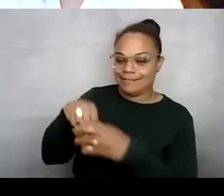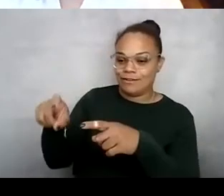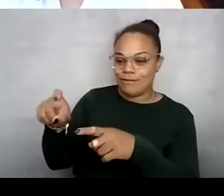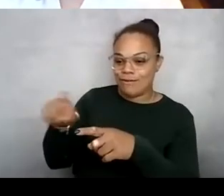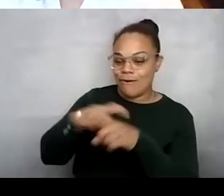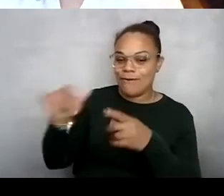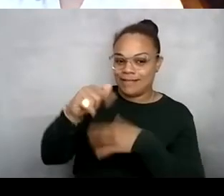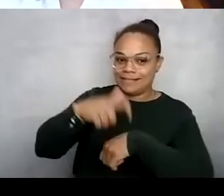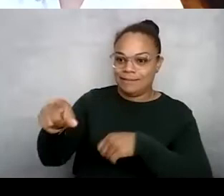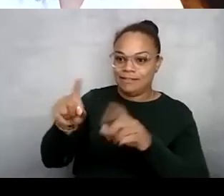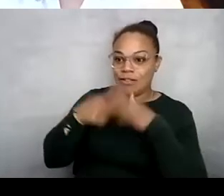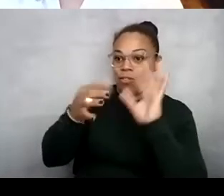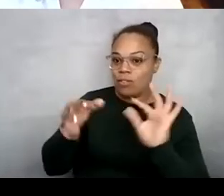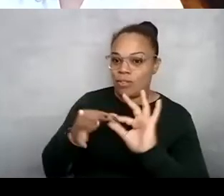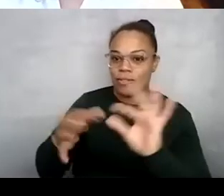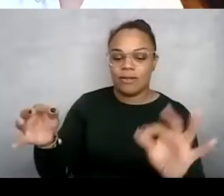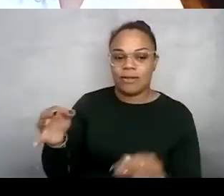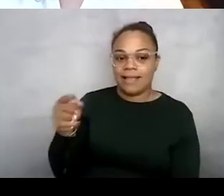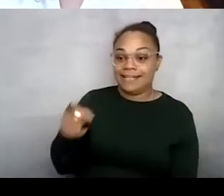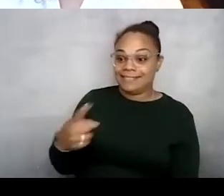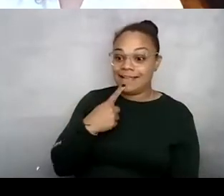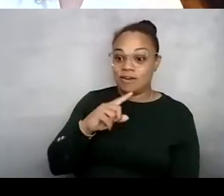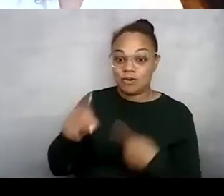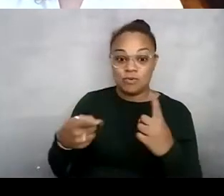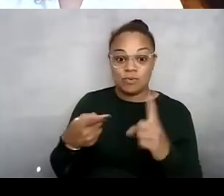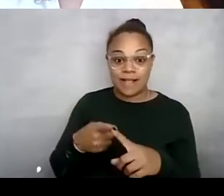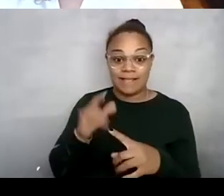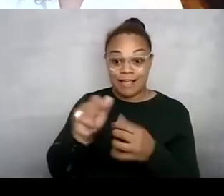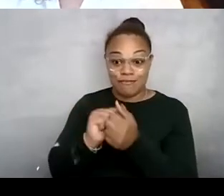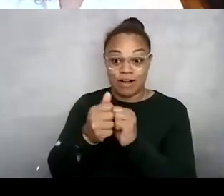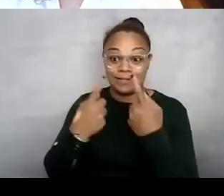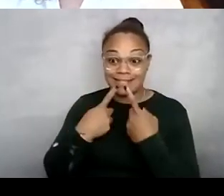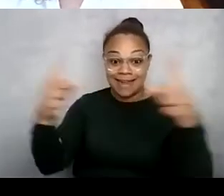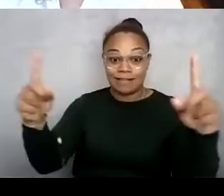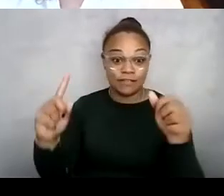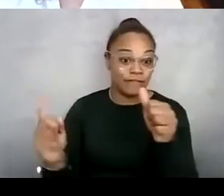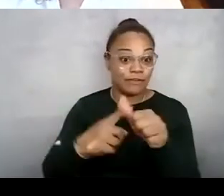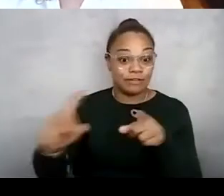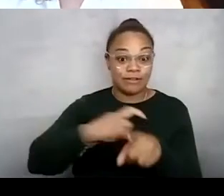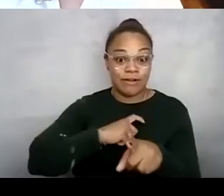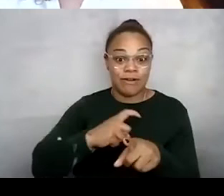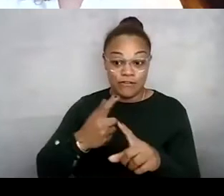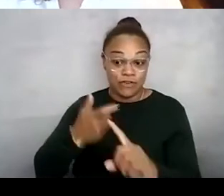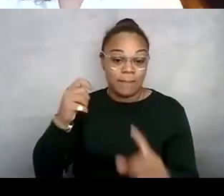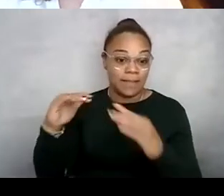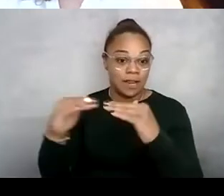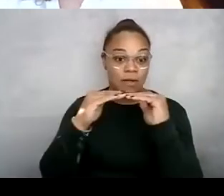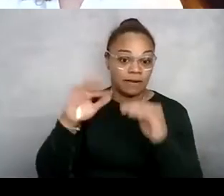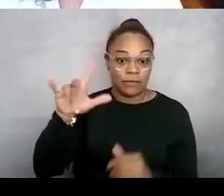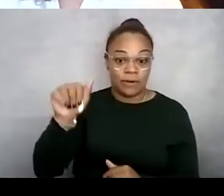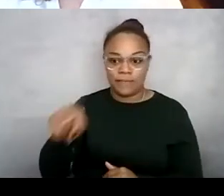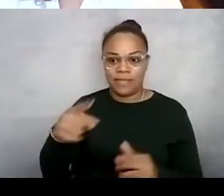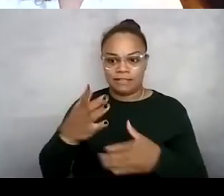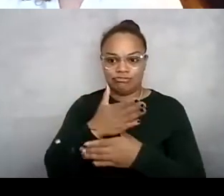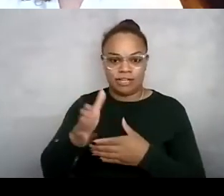but and he said, you know, when the runoff was announced, the first call that I got came from Equality Florida, and they shared their blueprint for